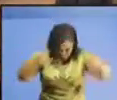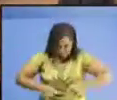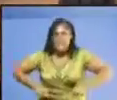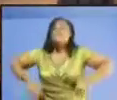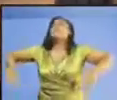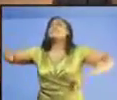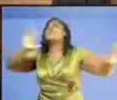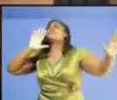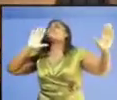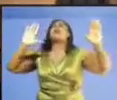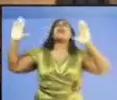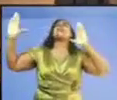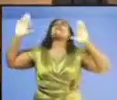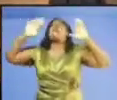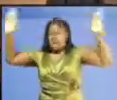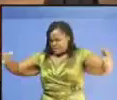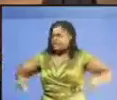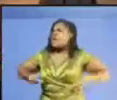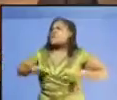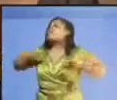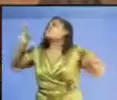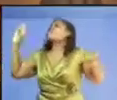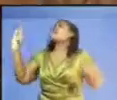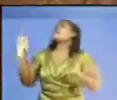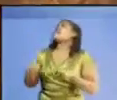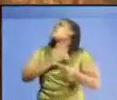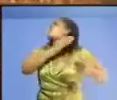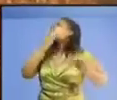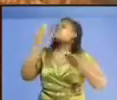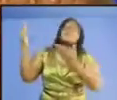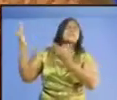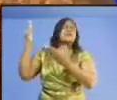I surrender now. I give you